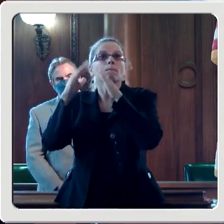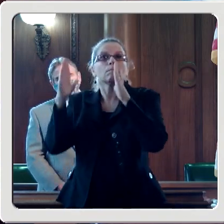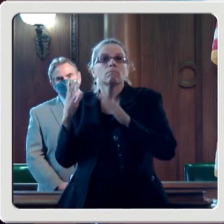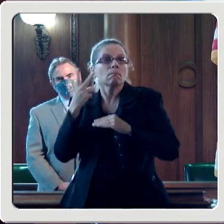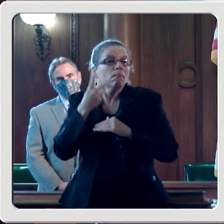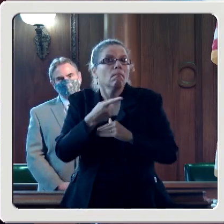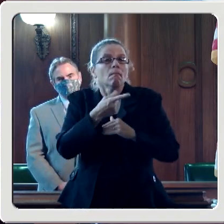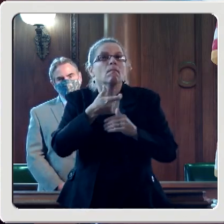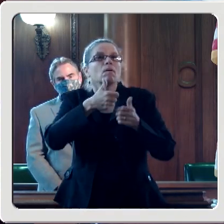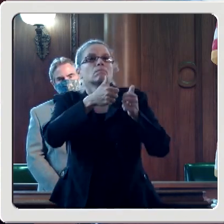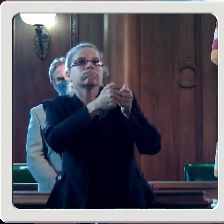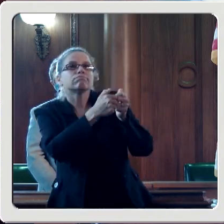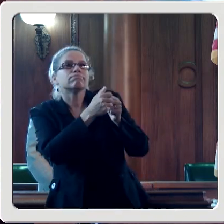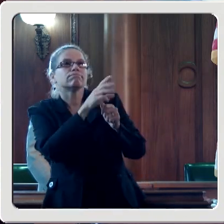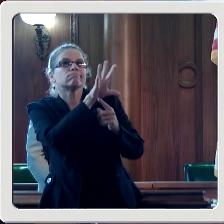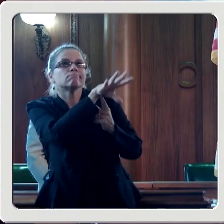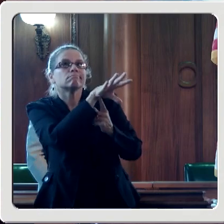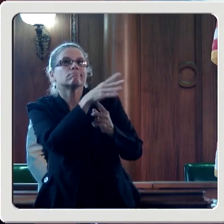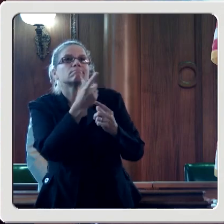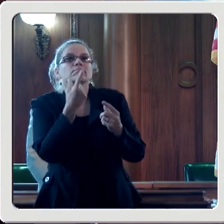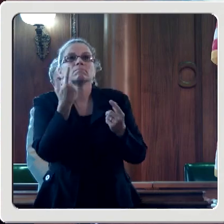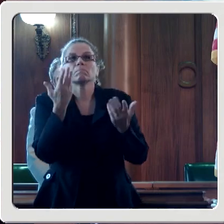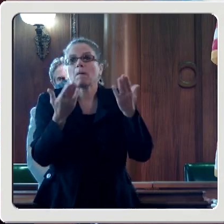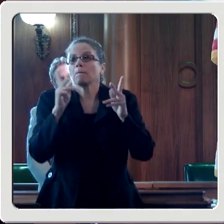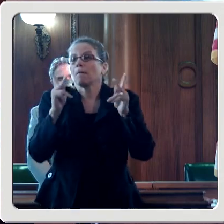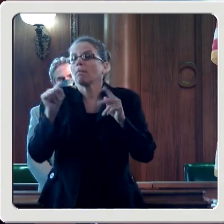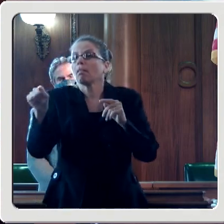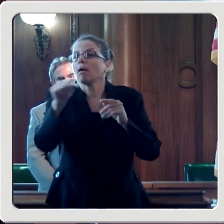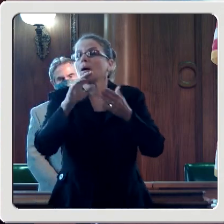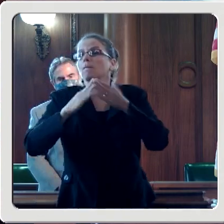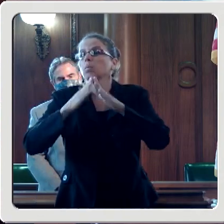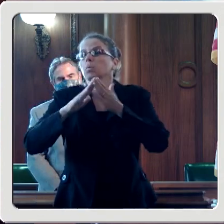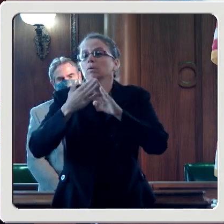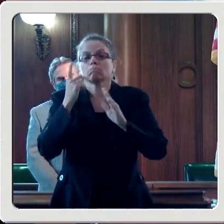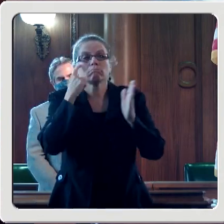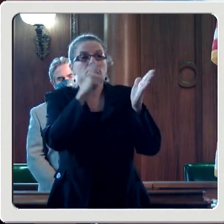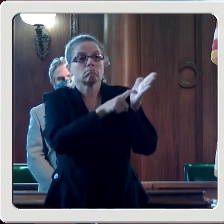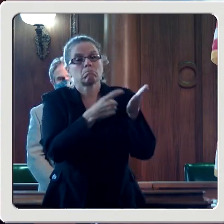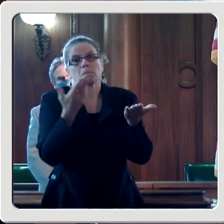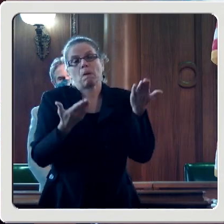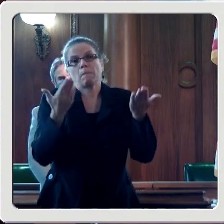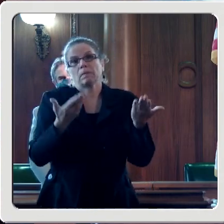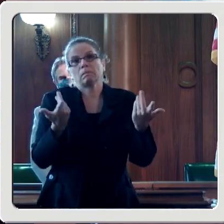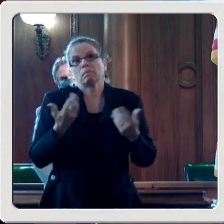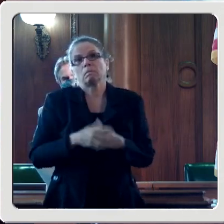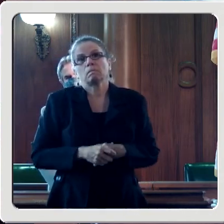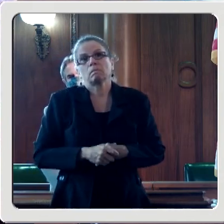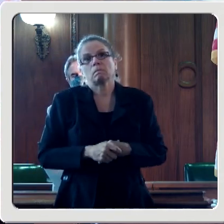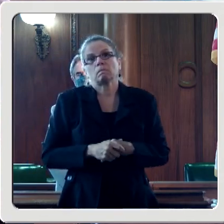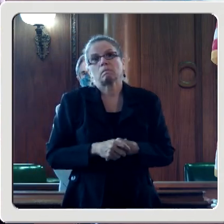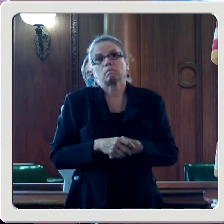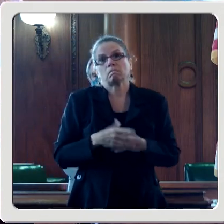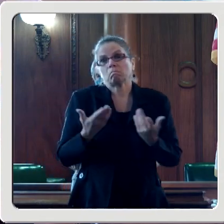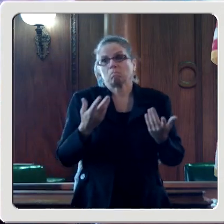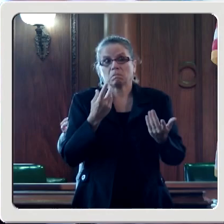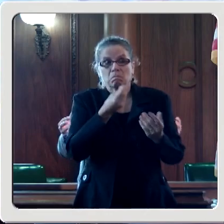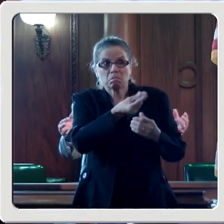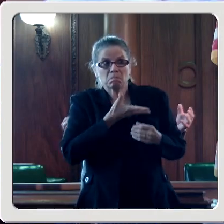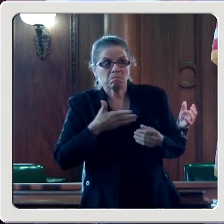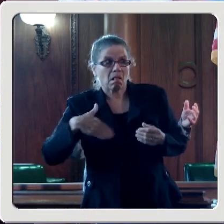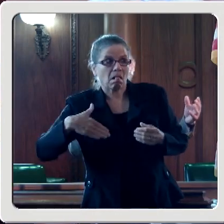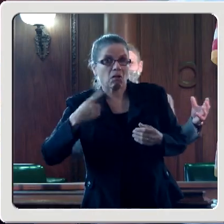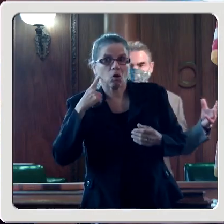that time of night and what are they up to. So hopefully we get some calls and we get some tips we can follow up on. This is